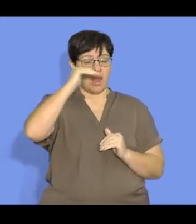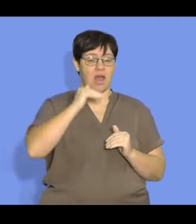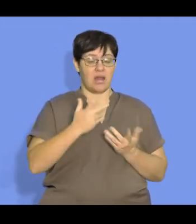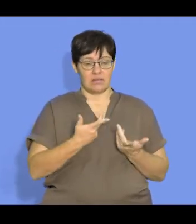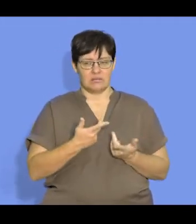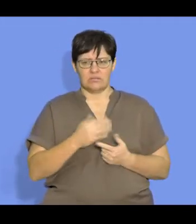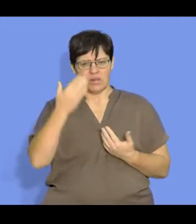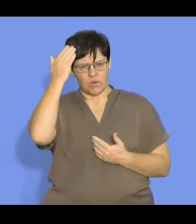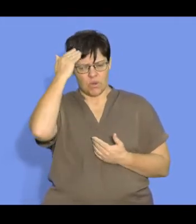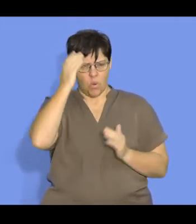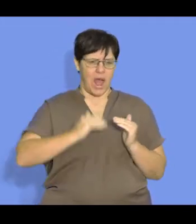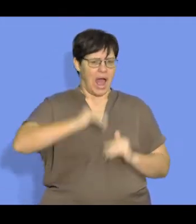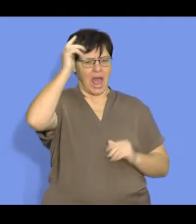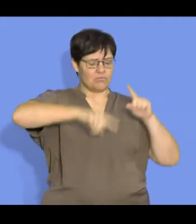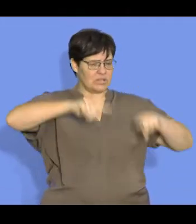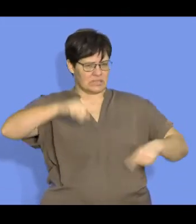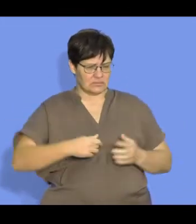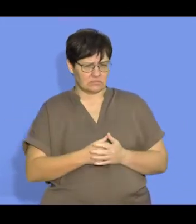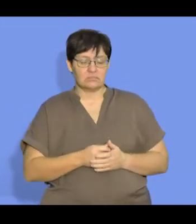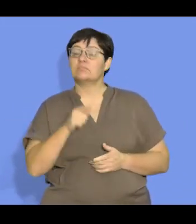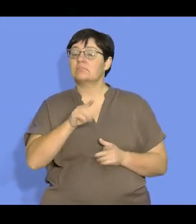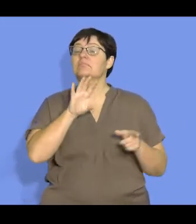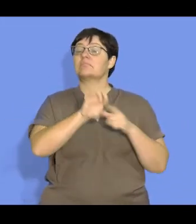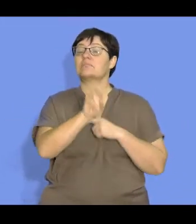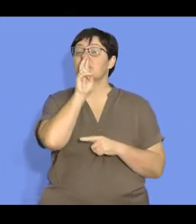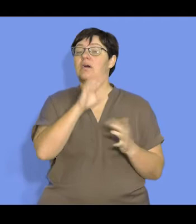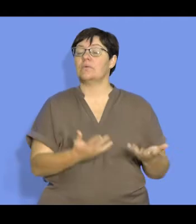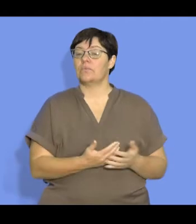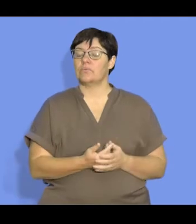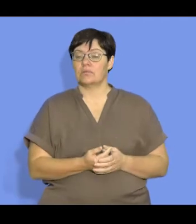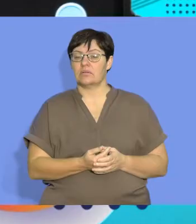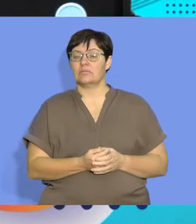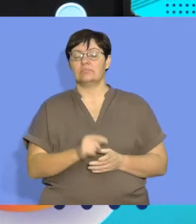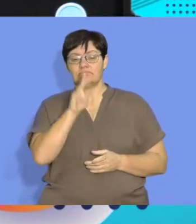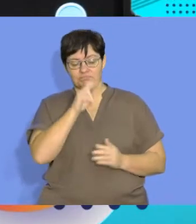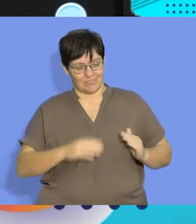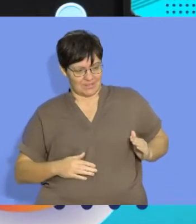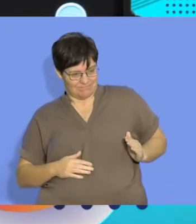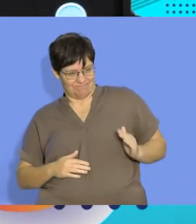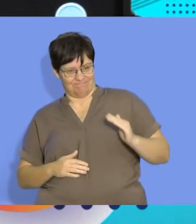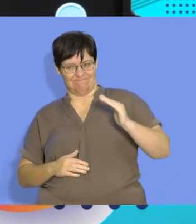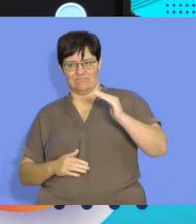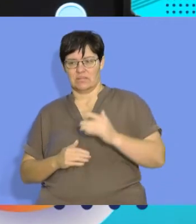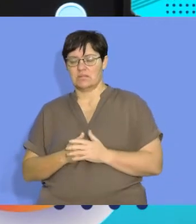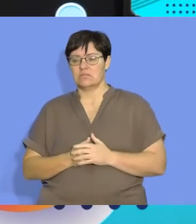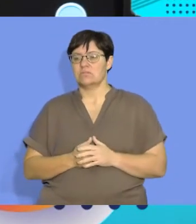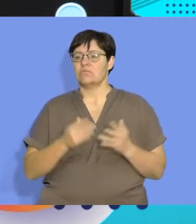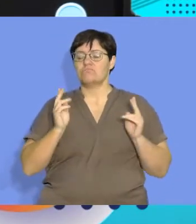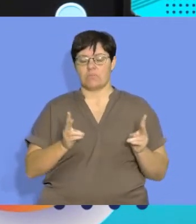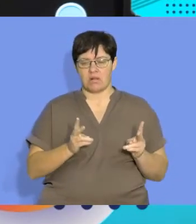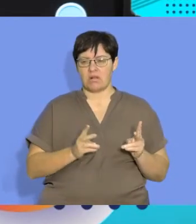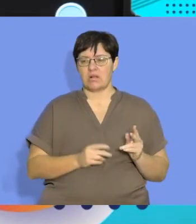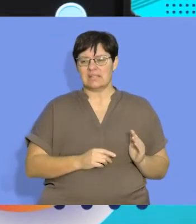which experiment is the rate the highest? Now, how do we know a high rate? A high rate we can always see by looking